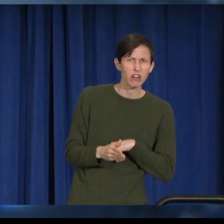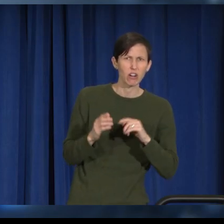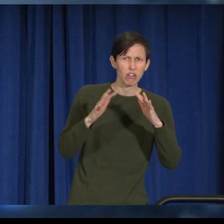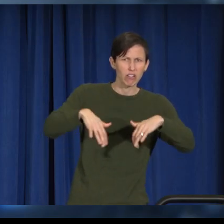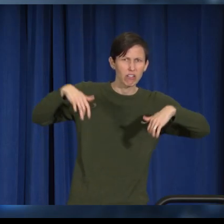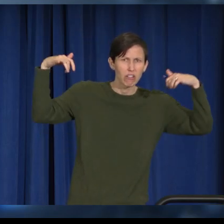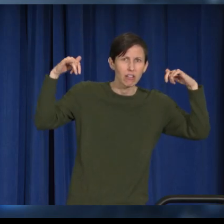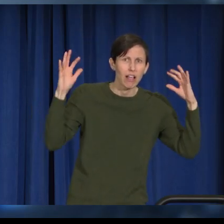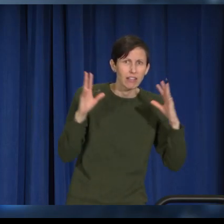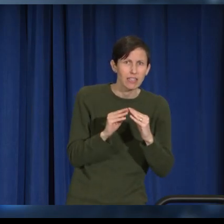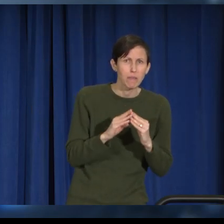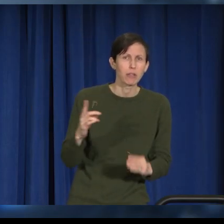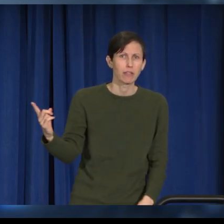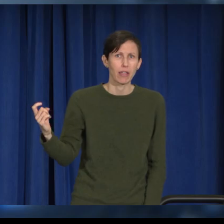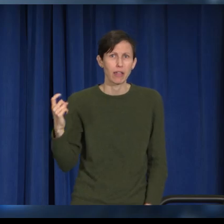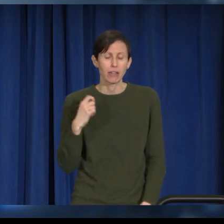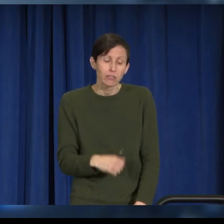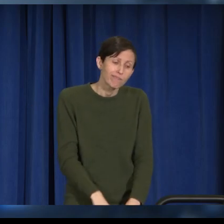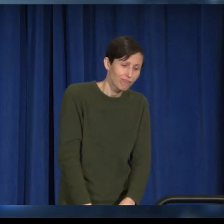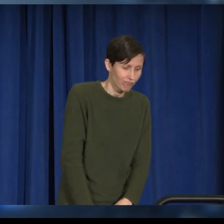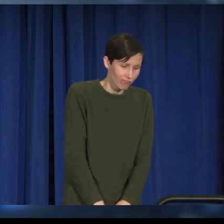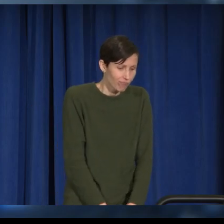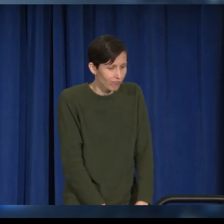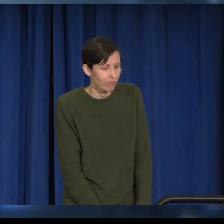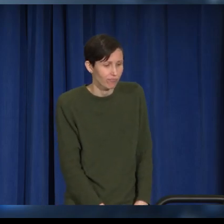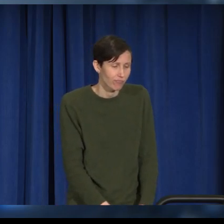in sort of a sheepish way and said,